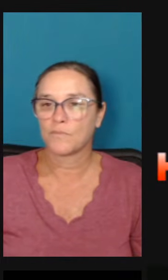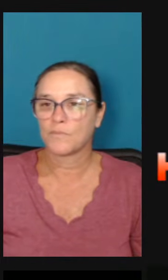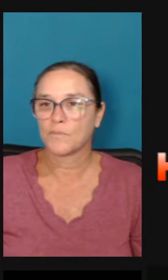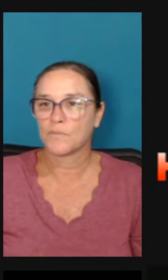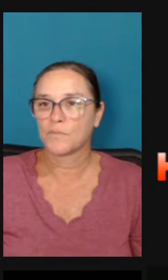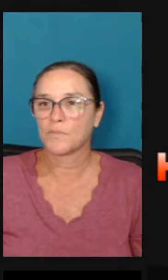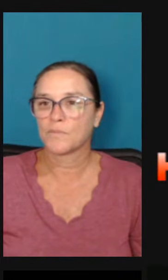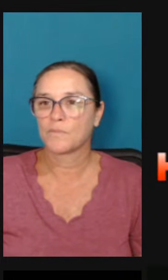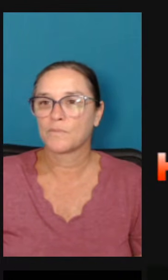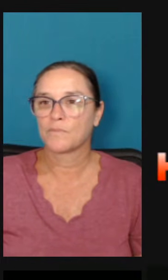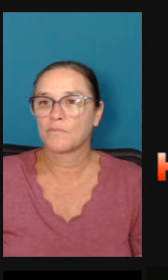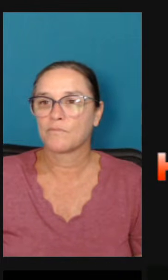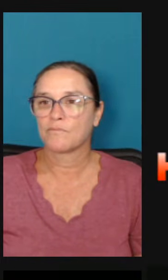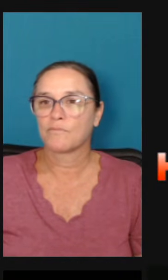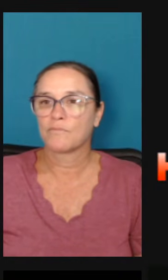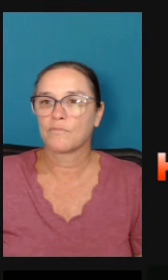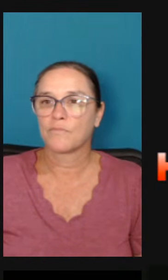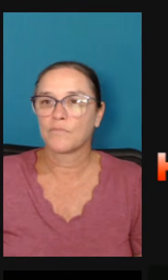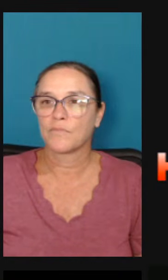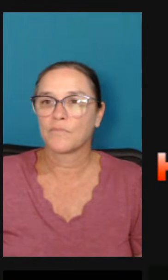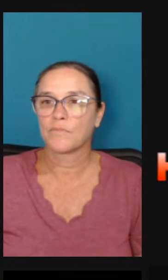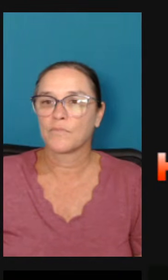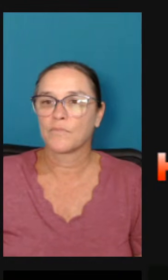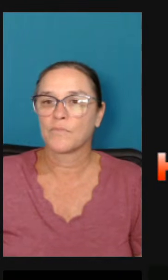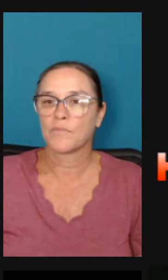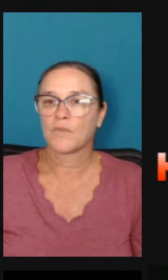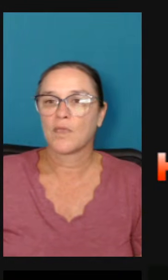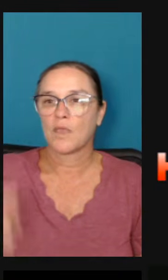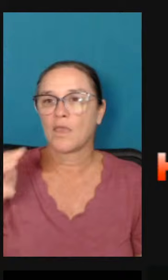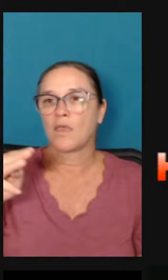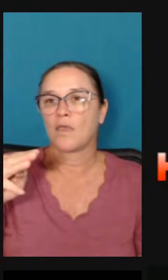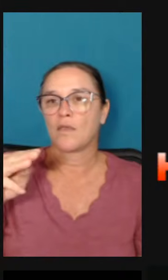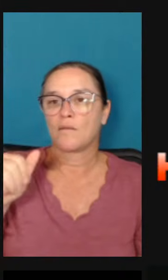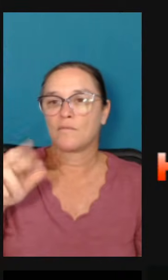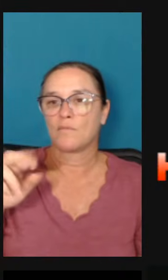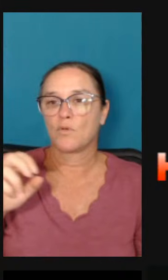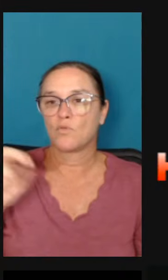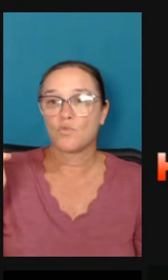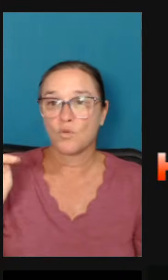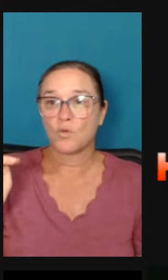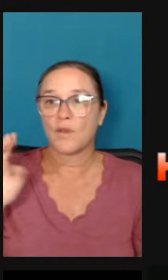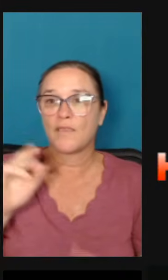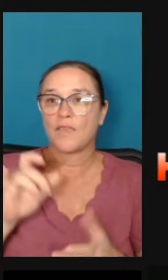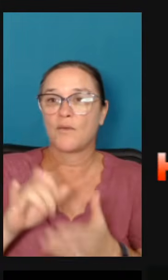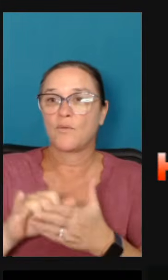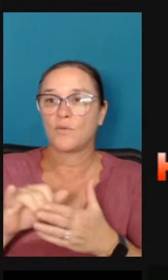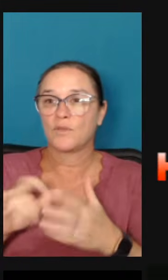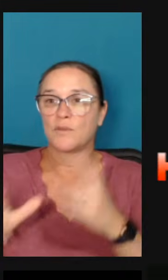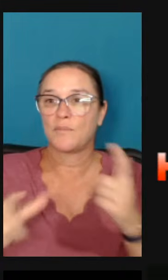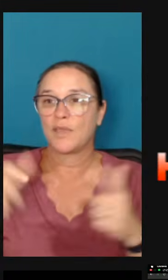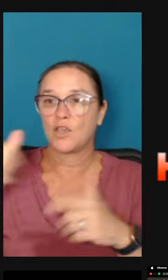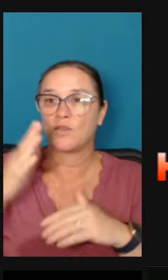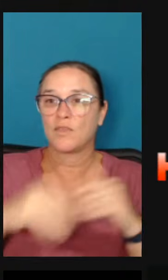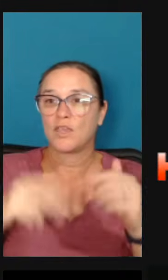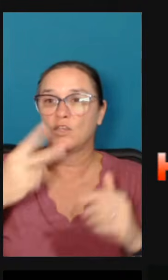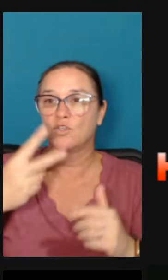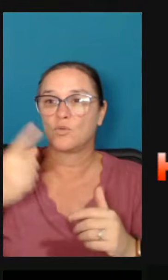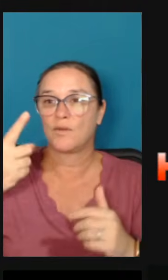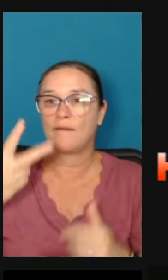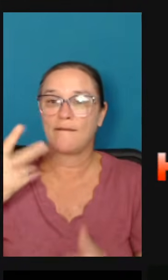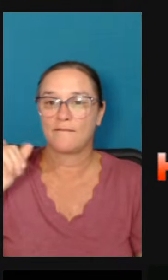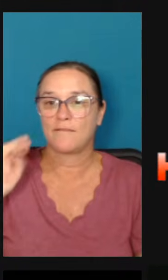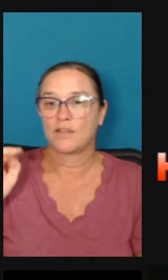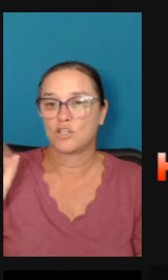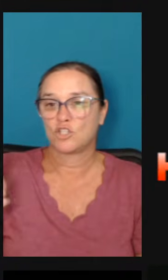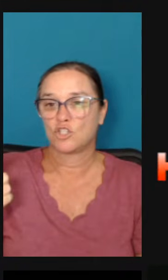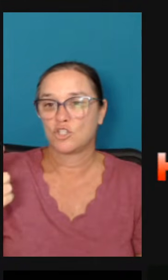go. So in maroon, maximum class height larger than 2.5 inches. That's